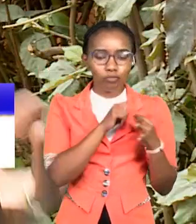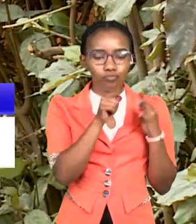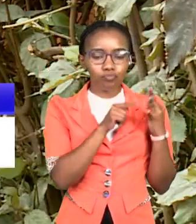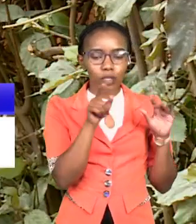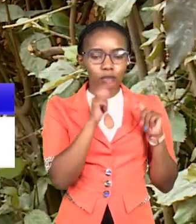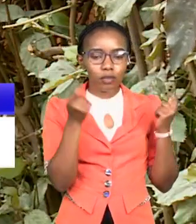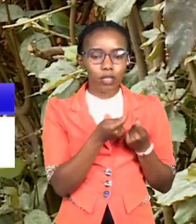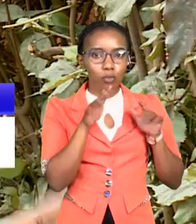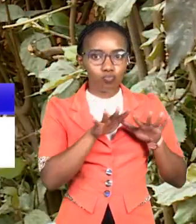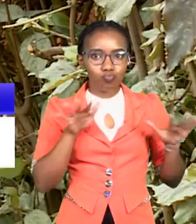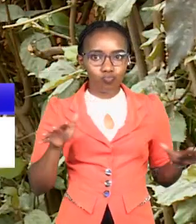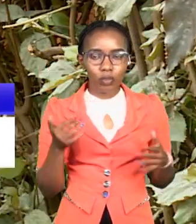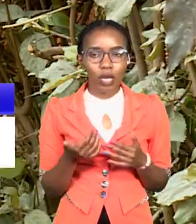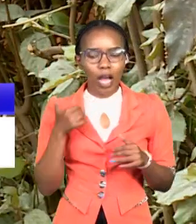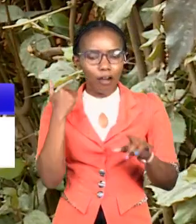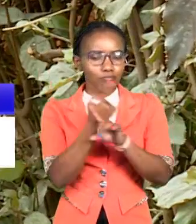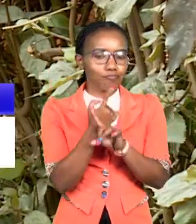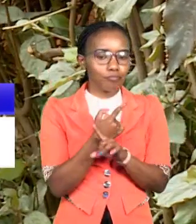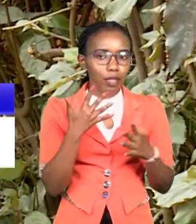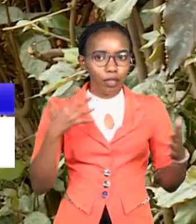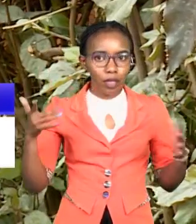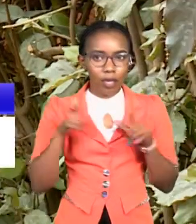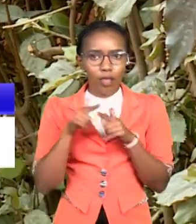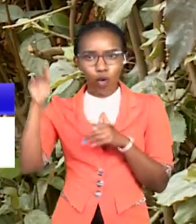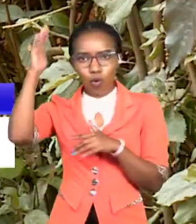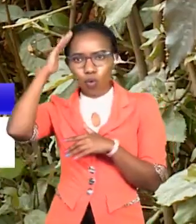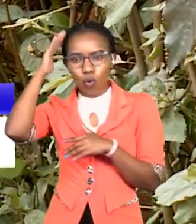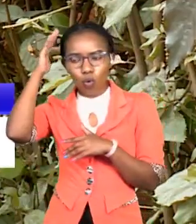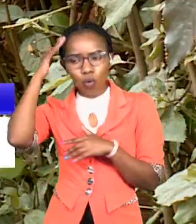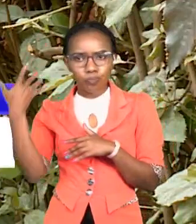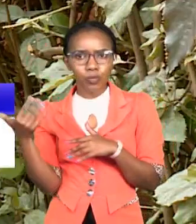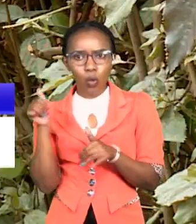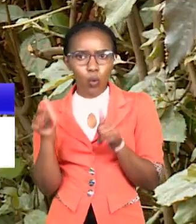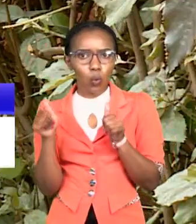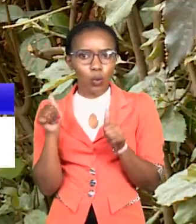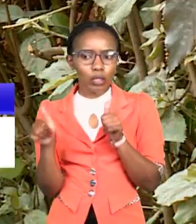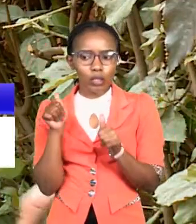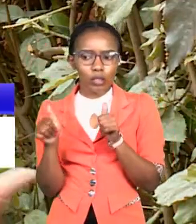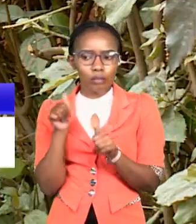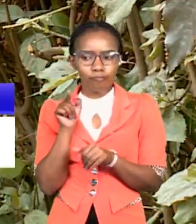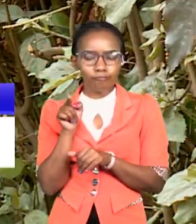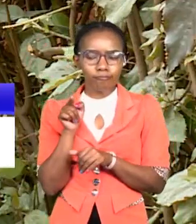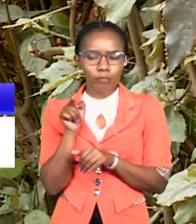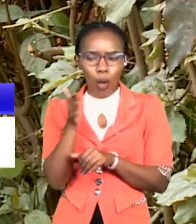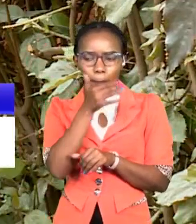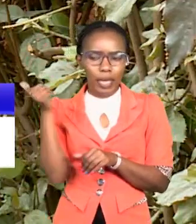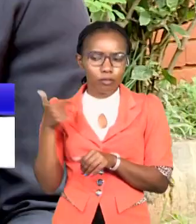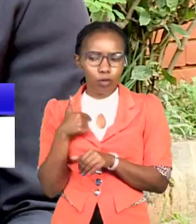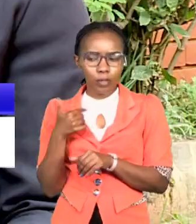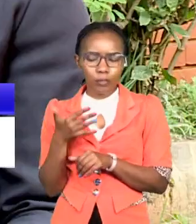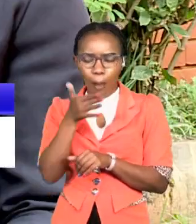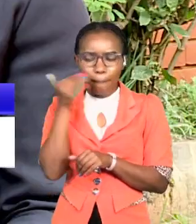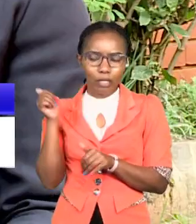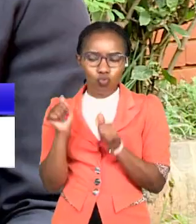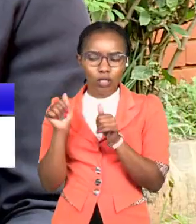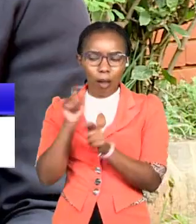there's, you know, there's blogging, there's all these things. Go out there and figure out which one of these options, you know, suits me, which one is